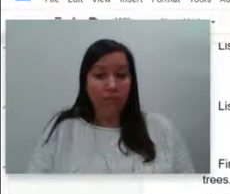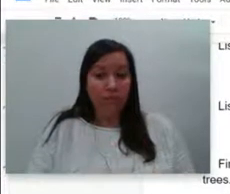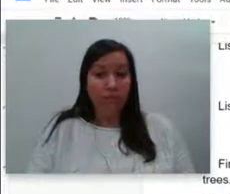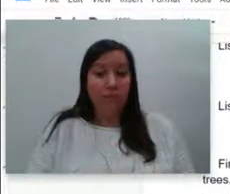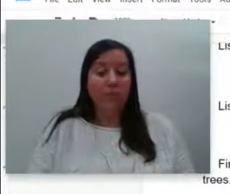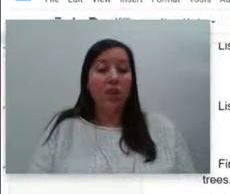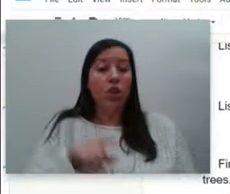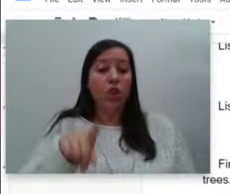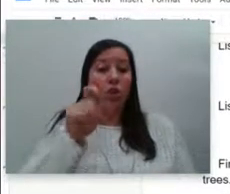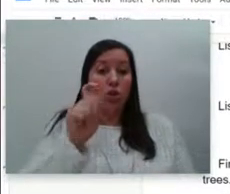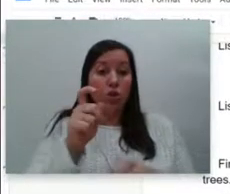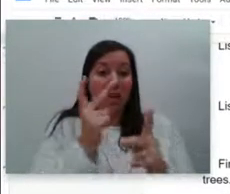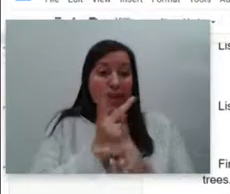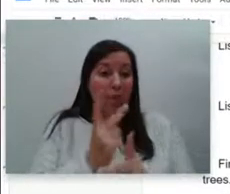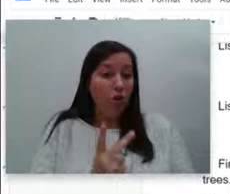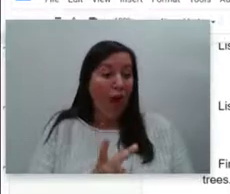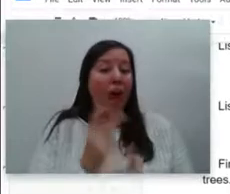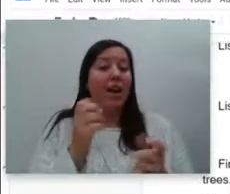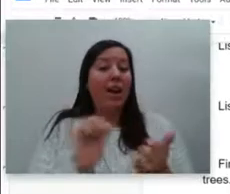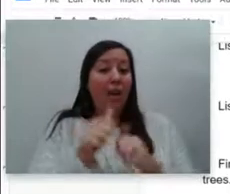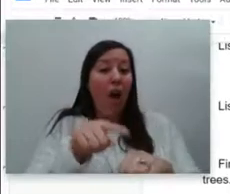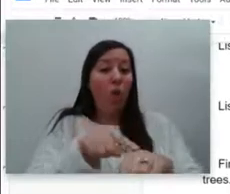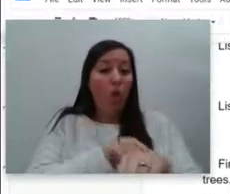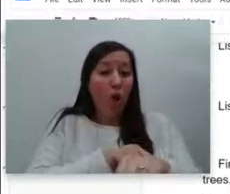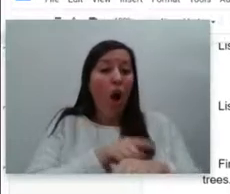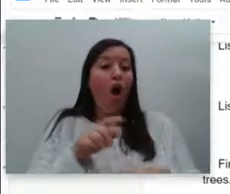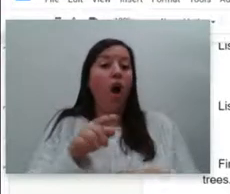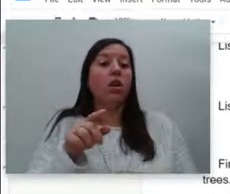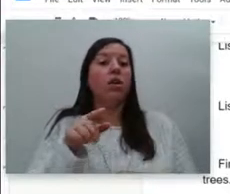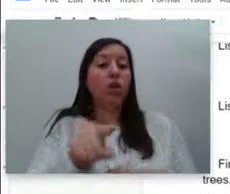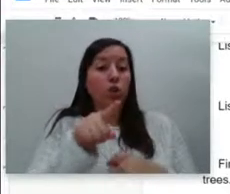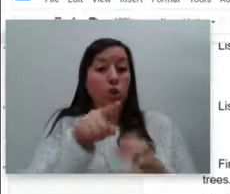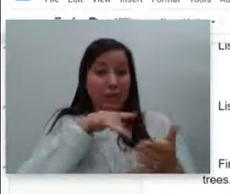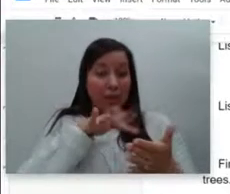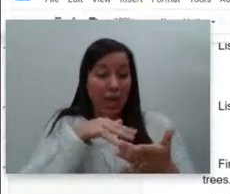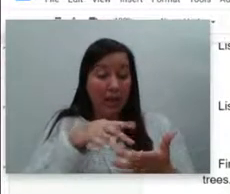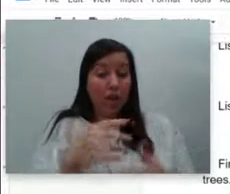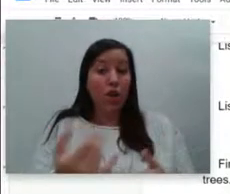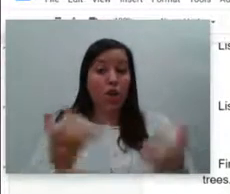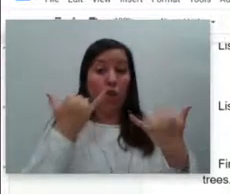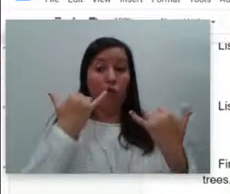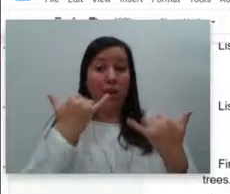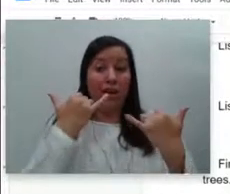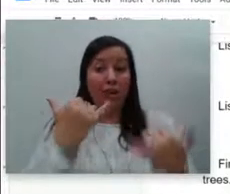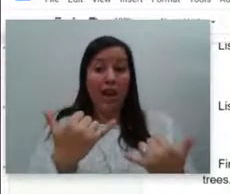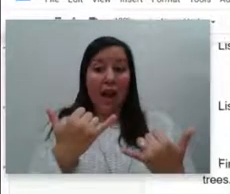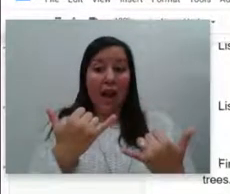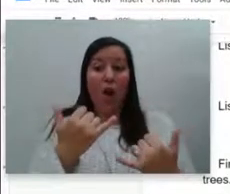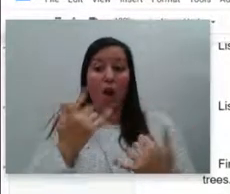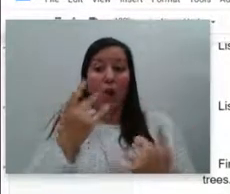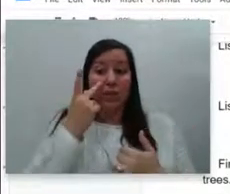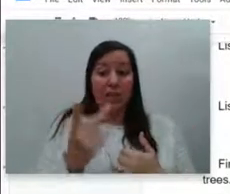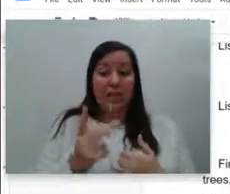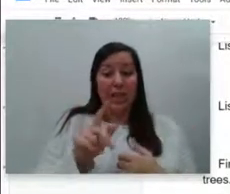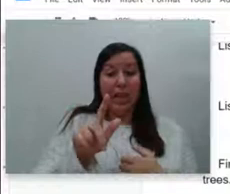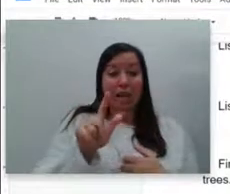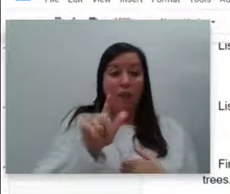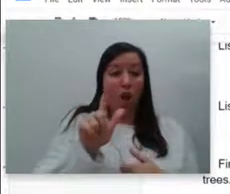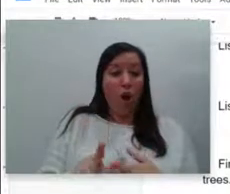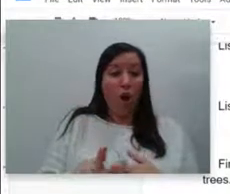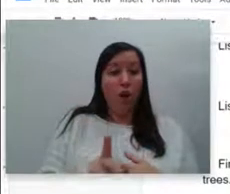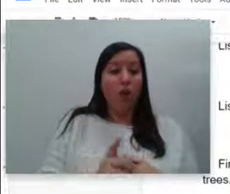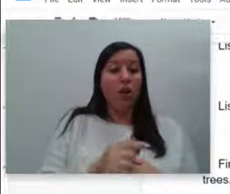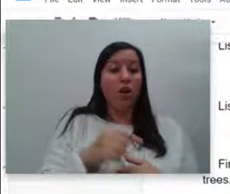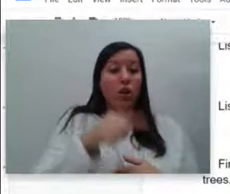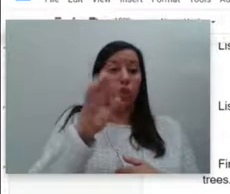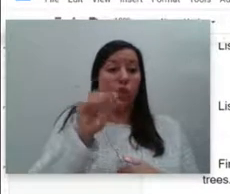You should keep track of how long you spend doing this. So take a look right now. So down in the lower right-hand corner, you can see what